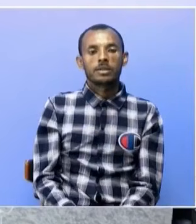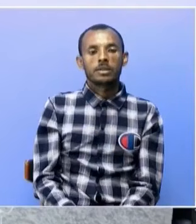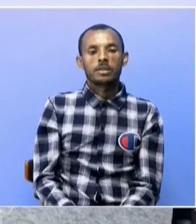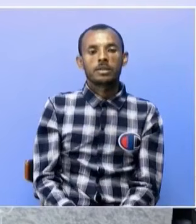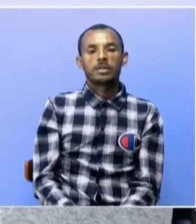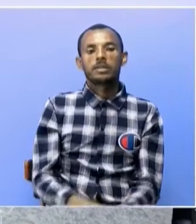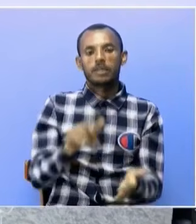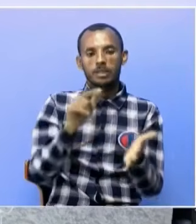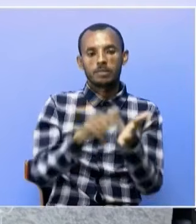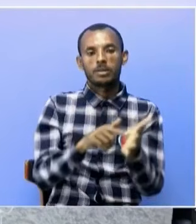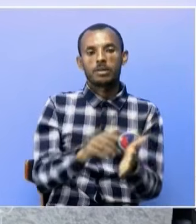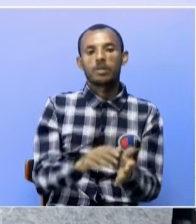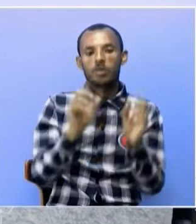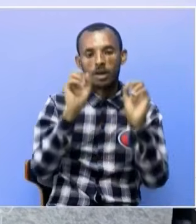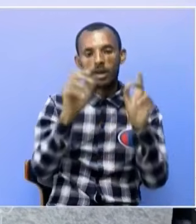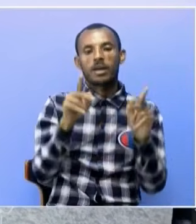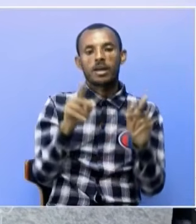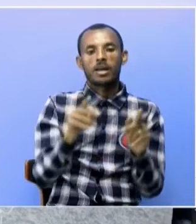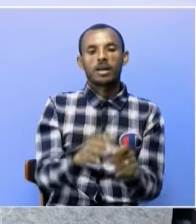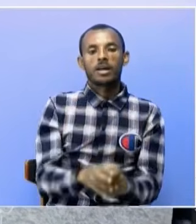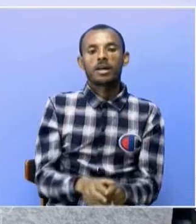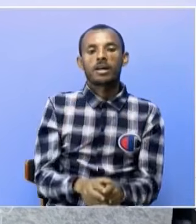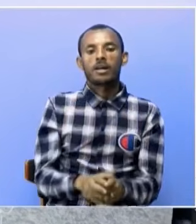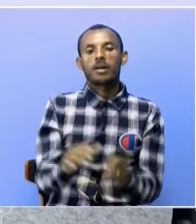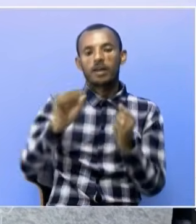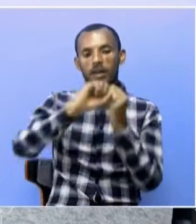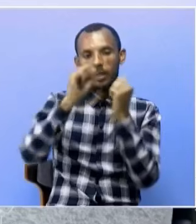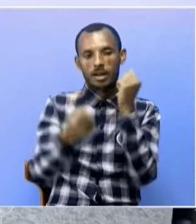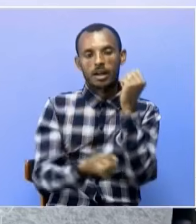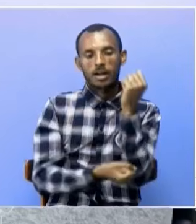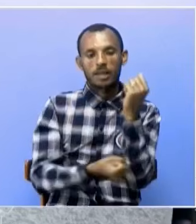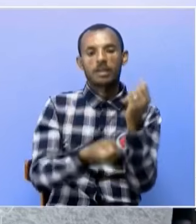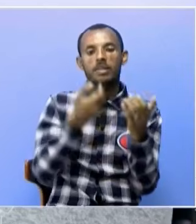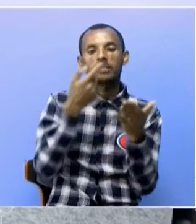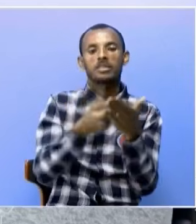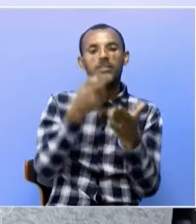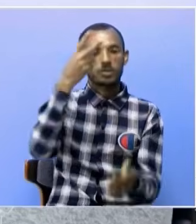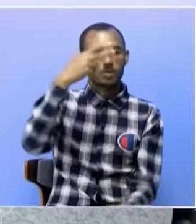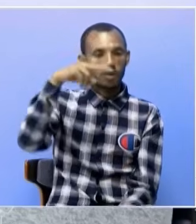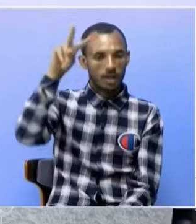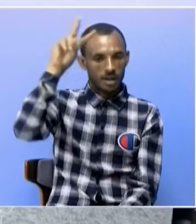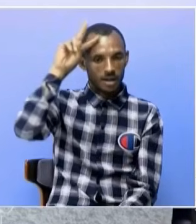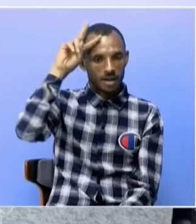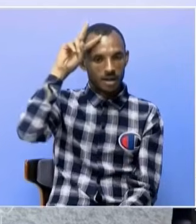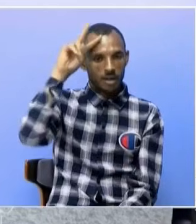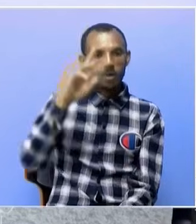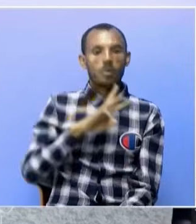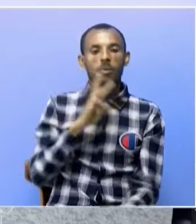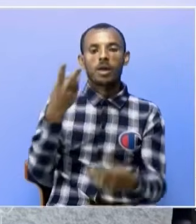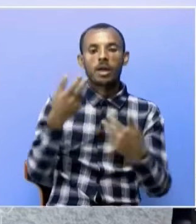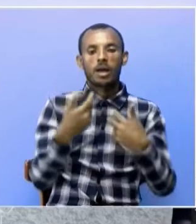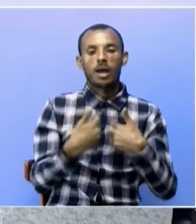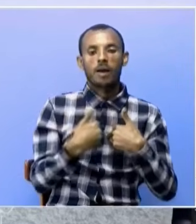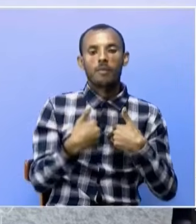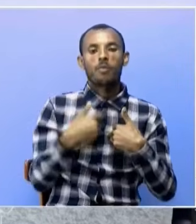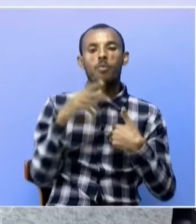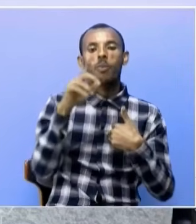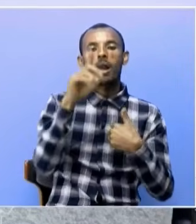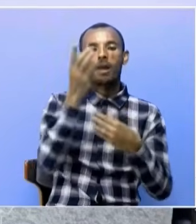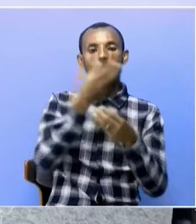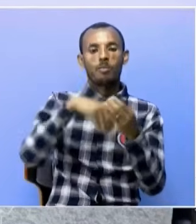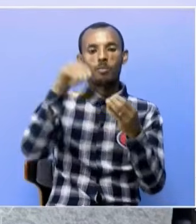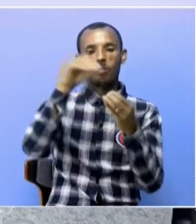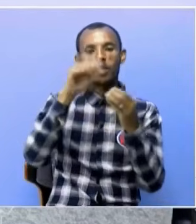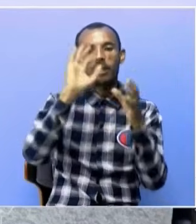the decimals. Okay, regarding this squaring, we have one more definition.